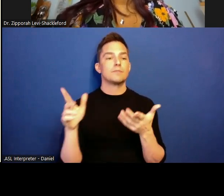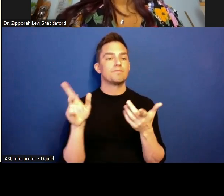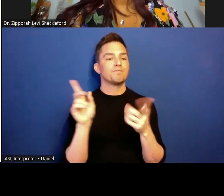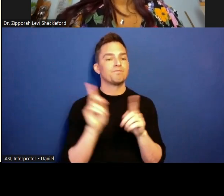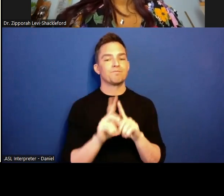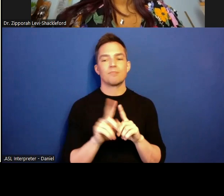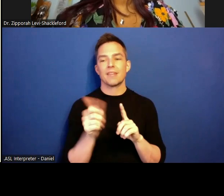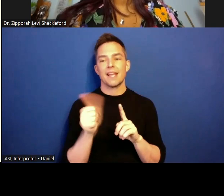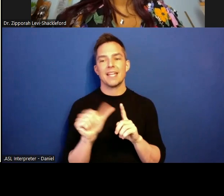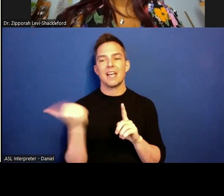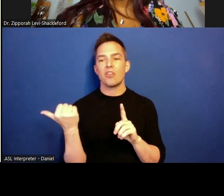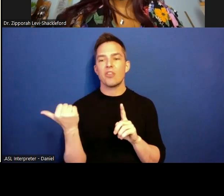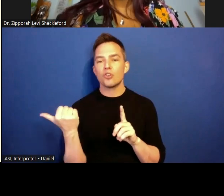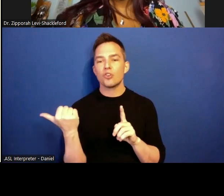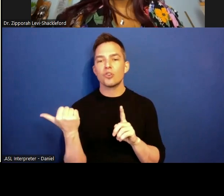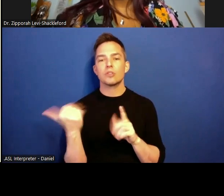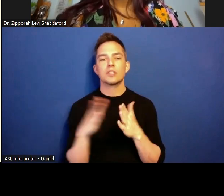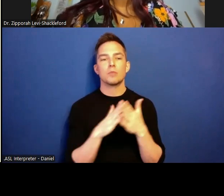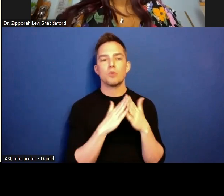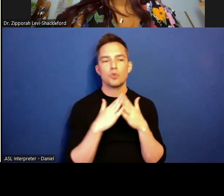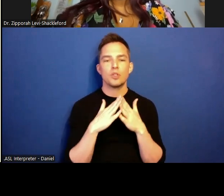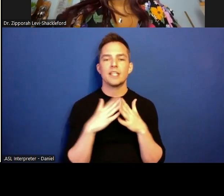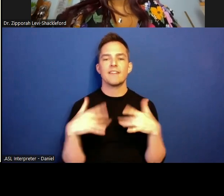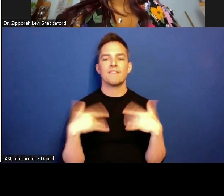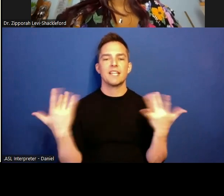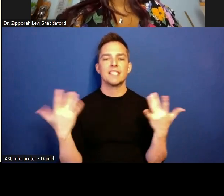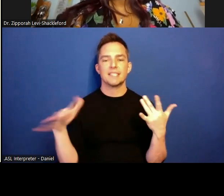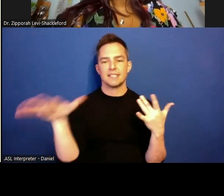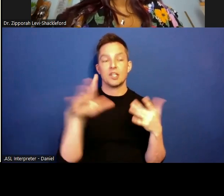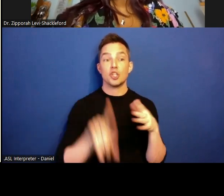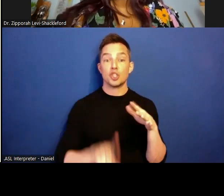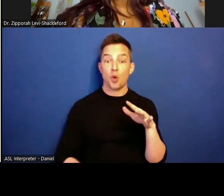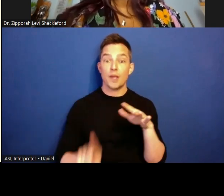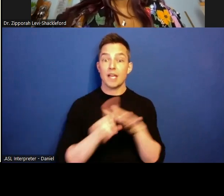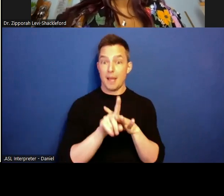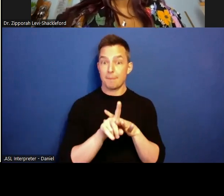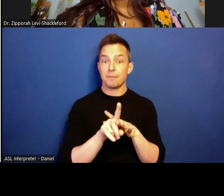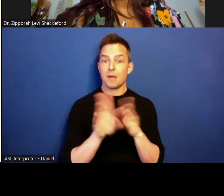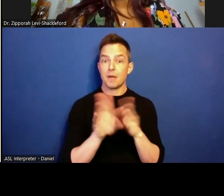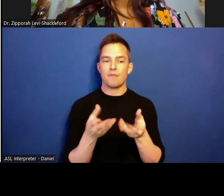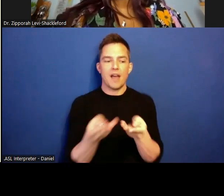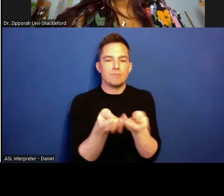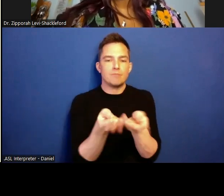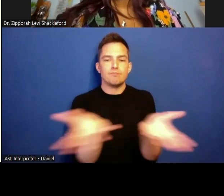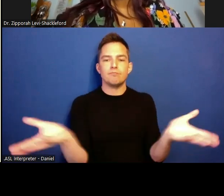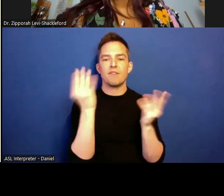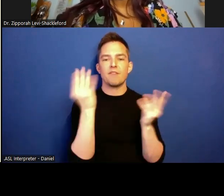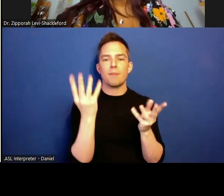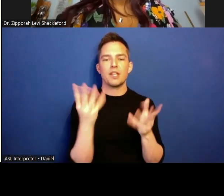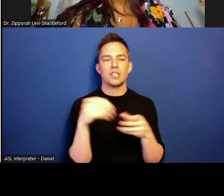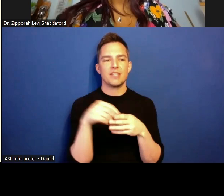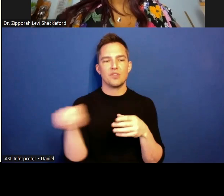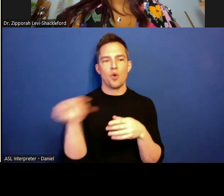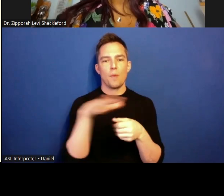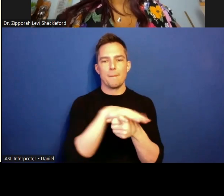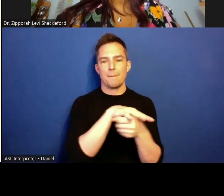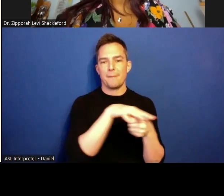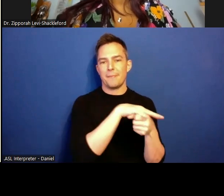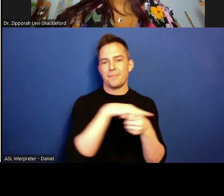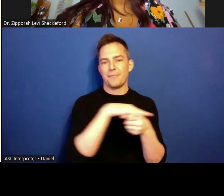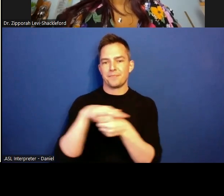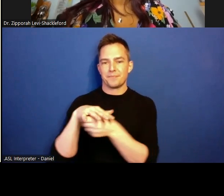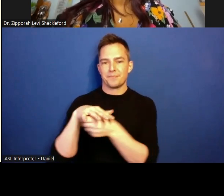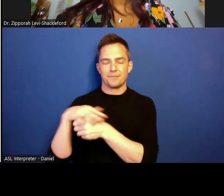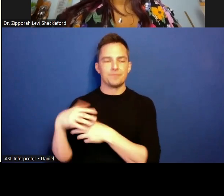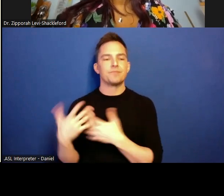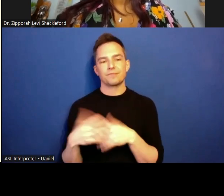any other community events, and showing up and providing some information in those places